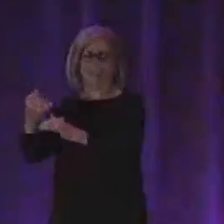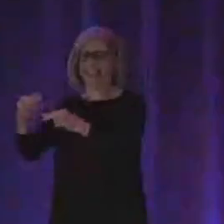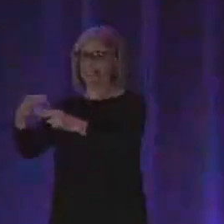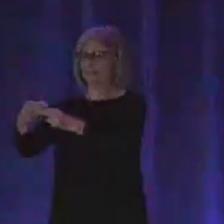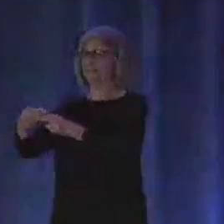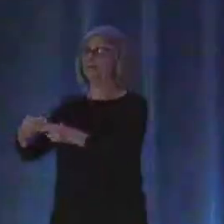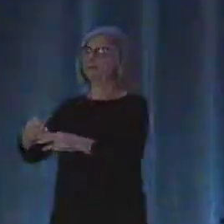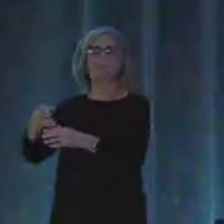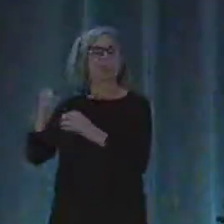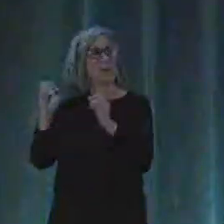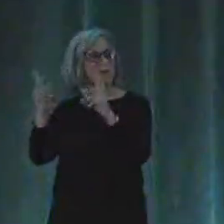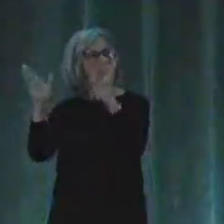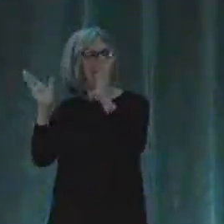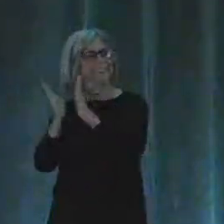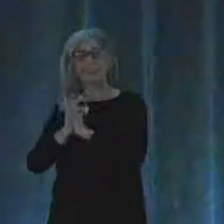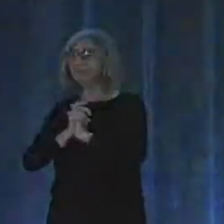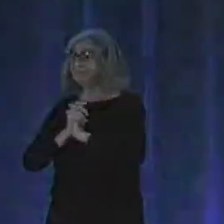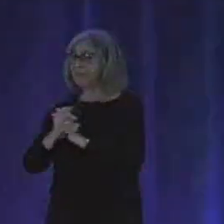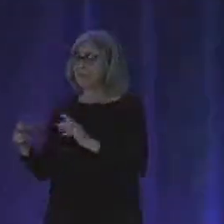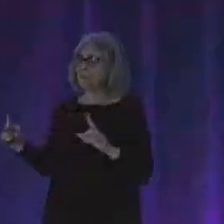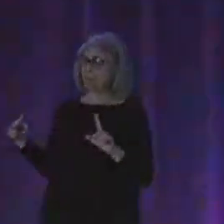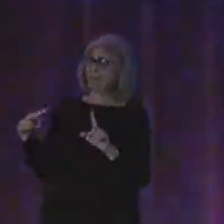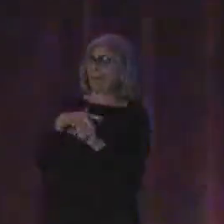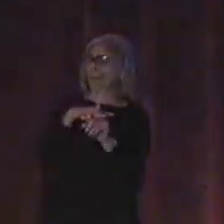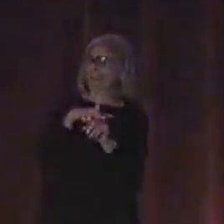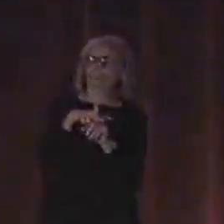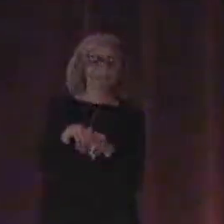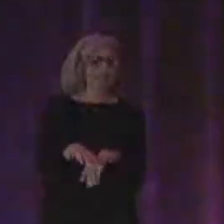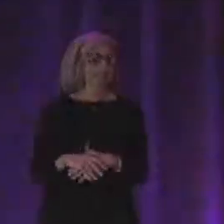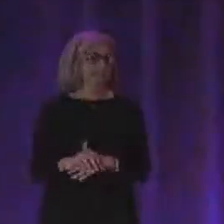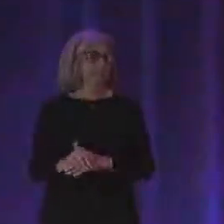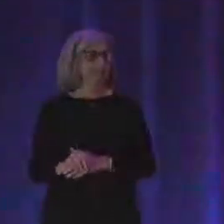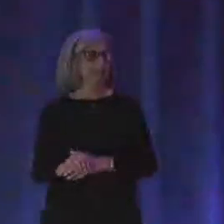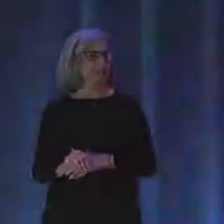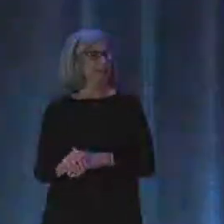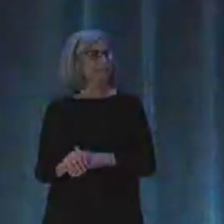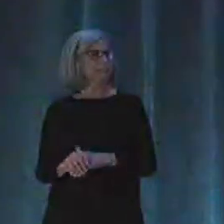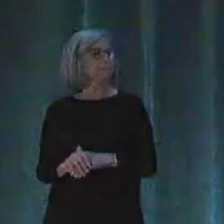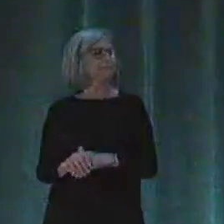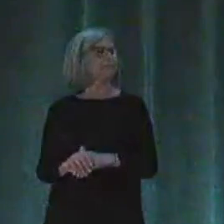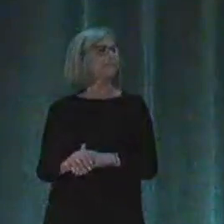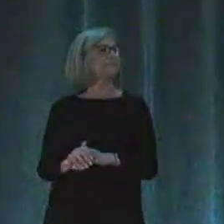All right, let's plug this in. All right, let's see.